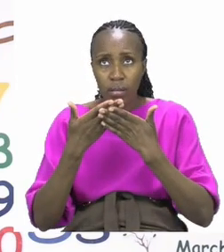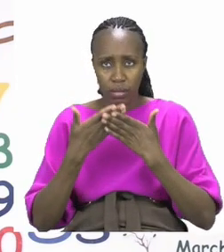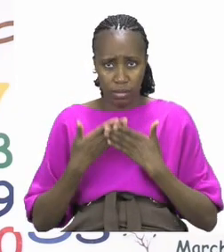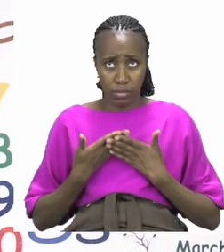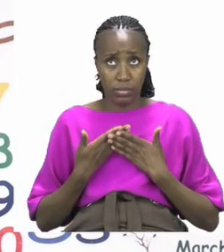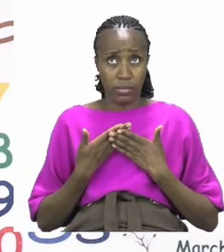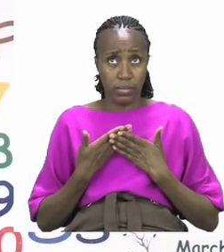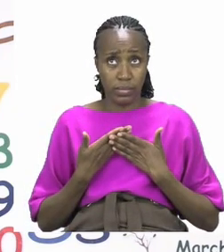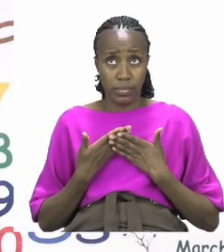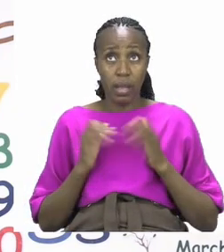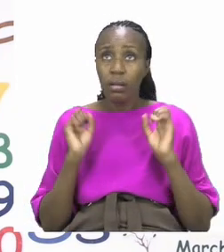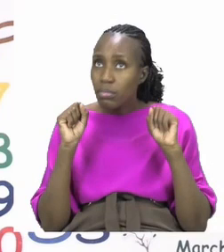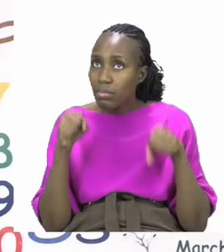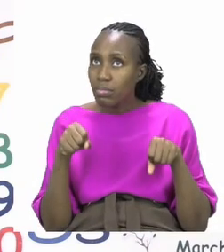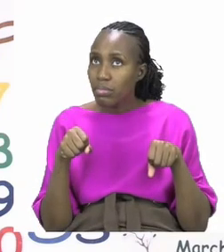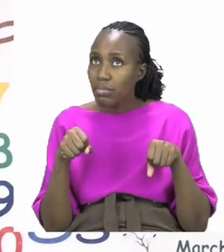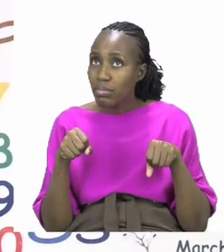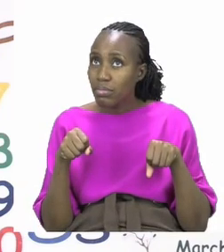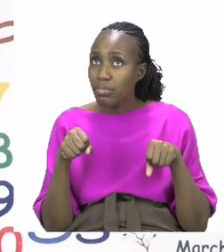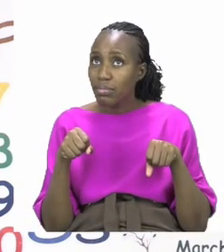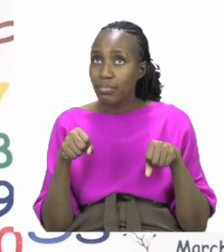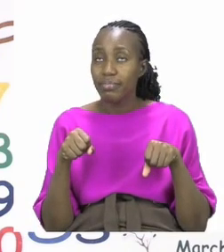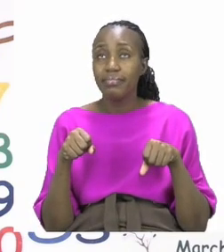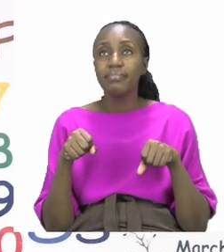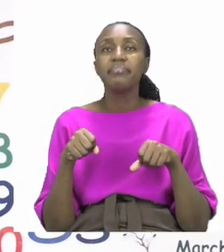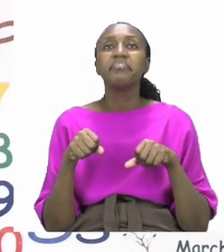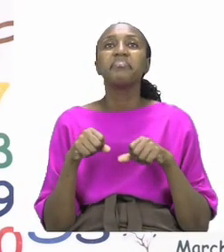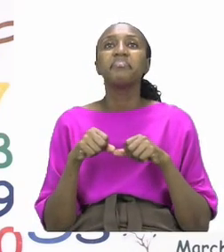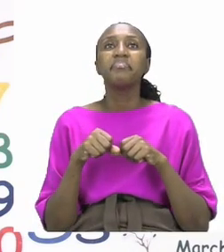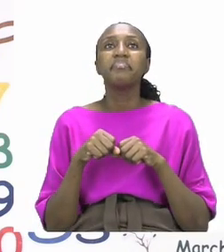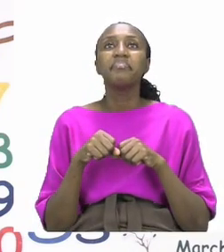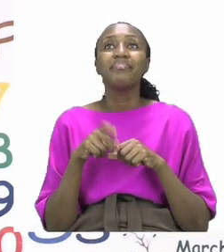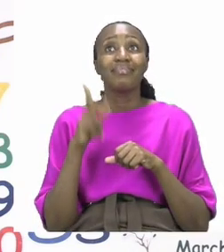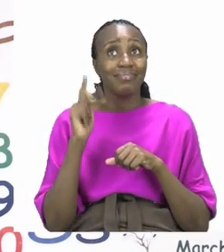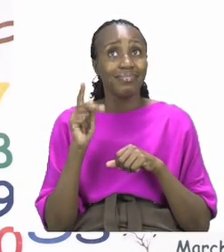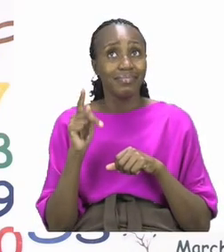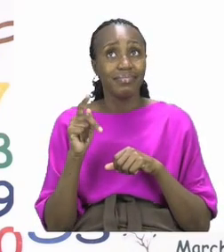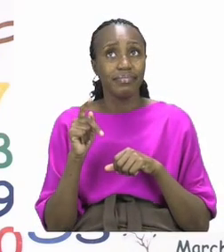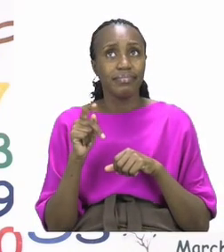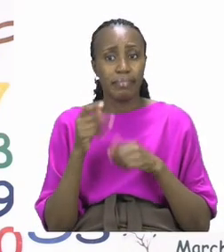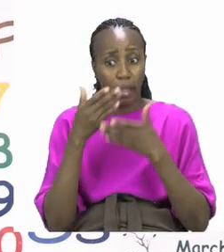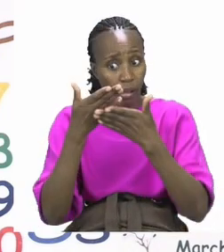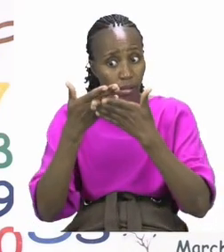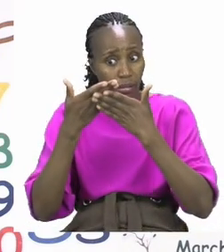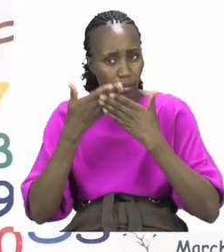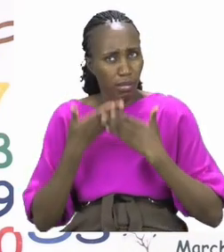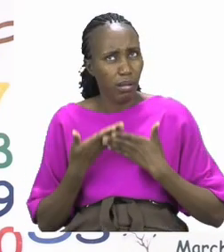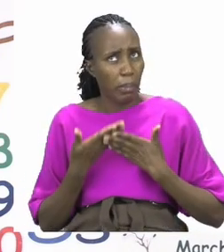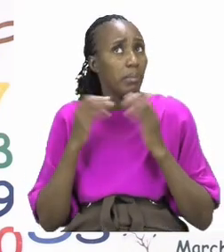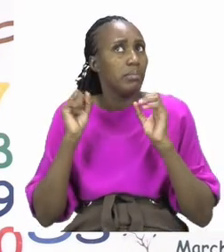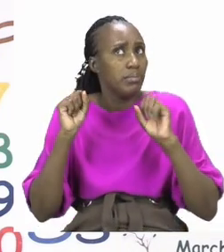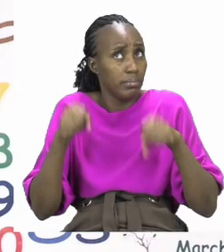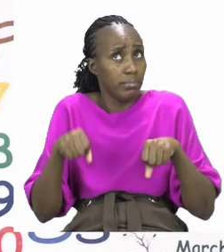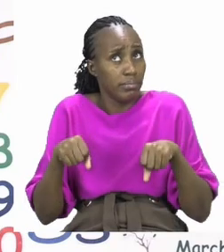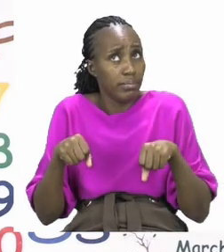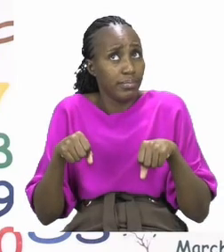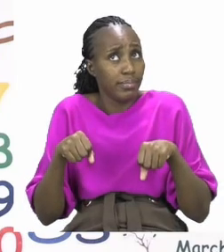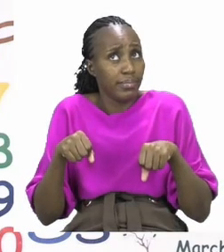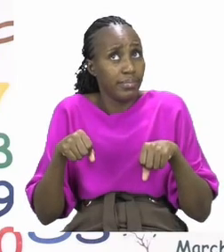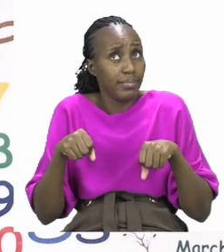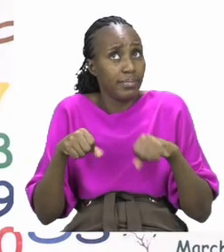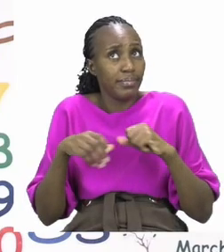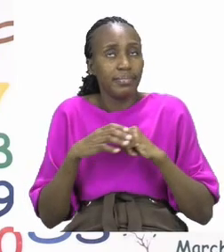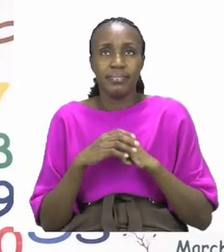you help me? Let's try again. Can you